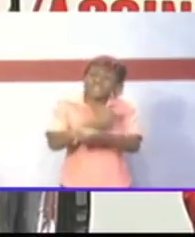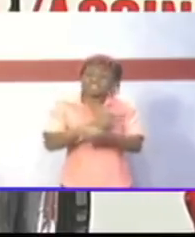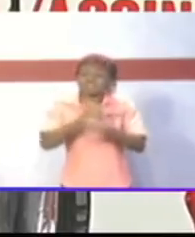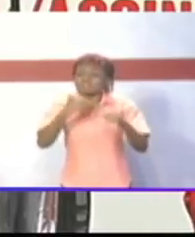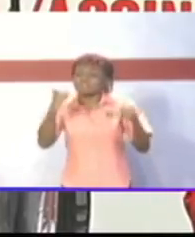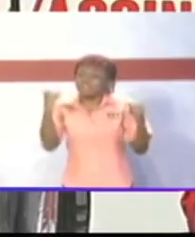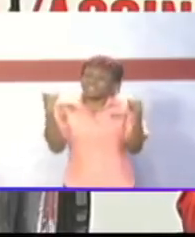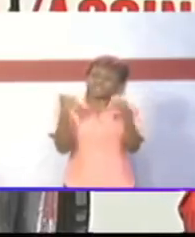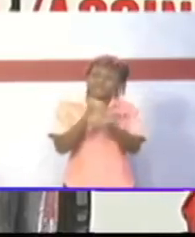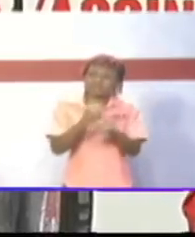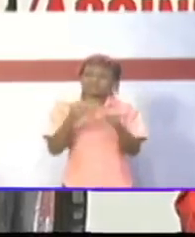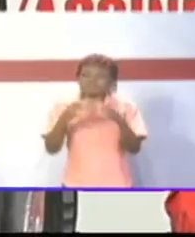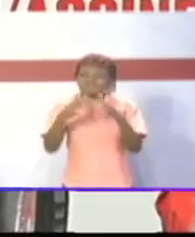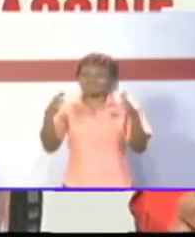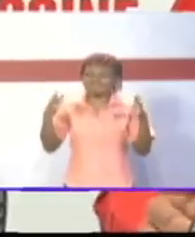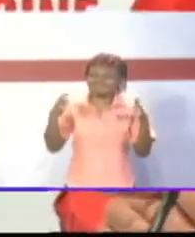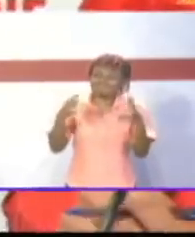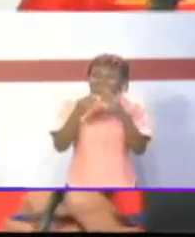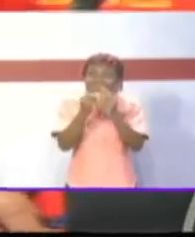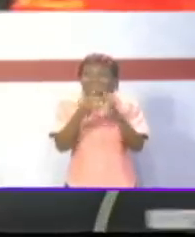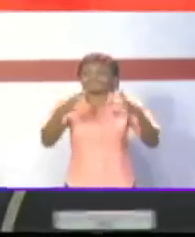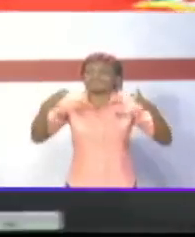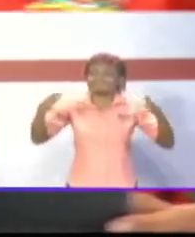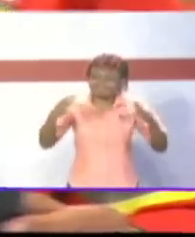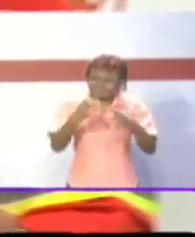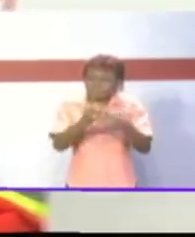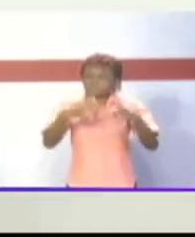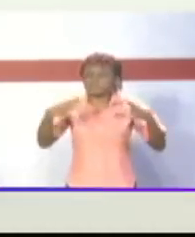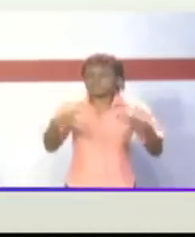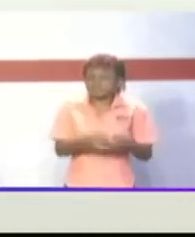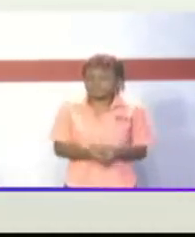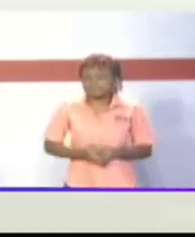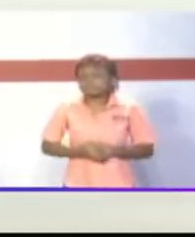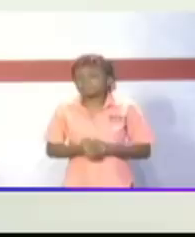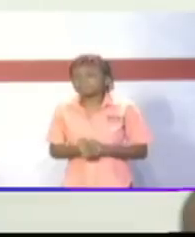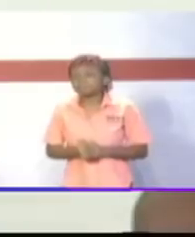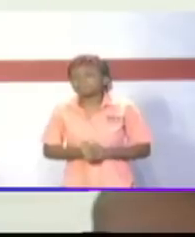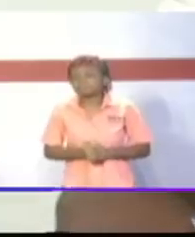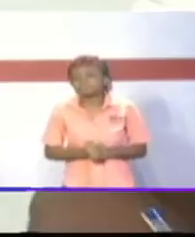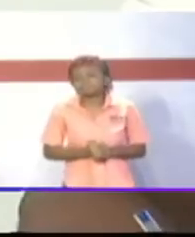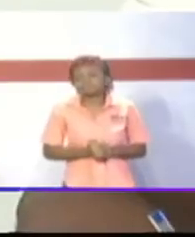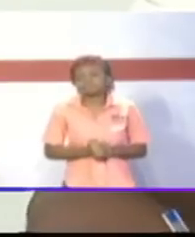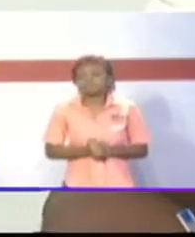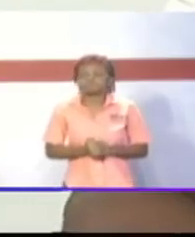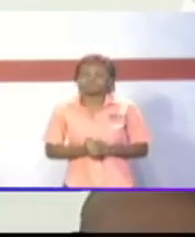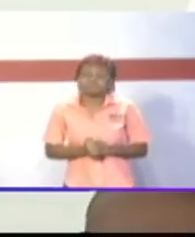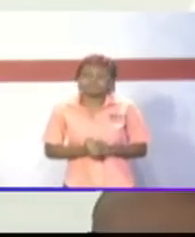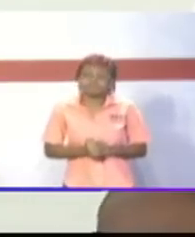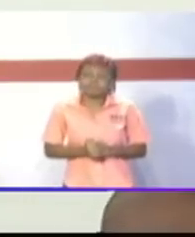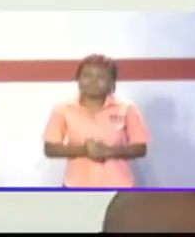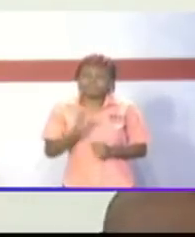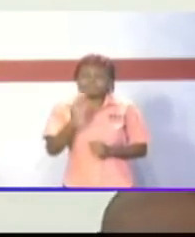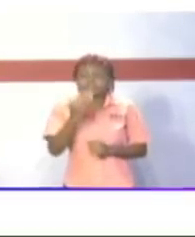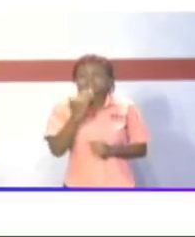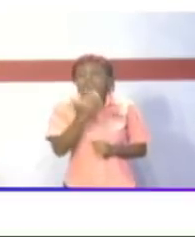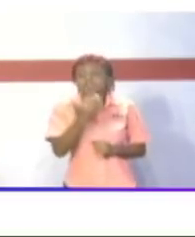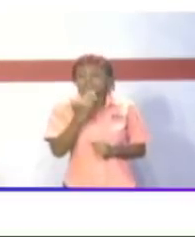your question, Kim. Thank you very much, Minister. Express? Oh, sorry, that was Express Newsday, please.